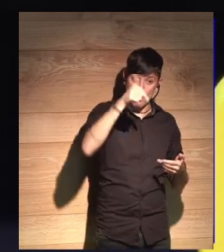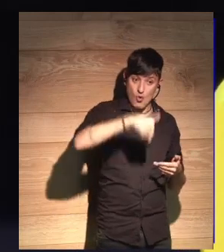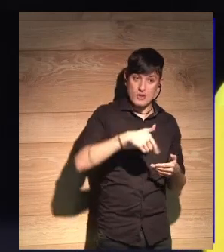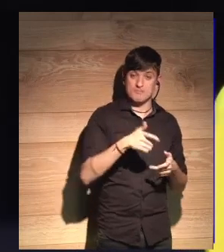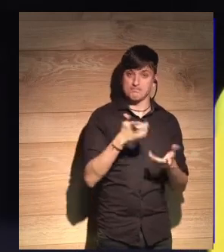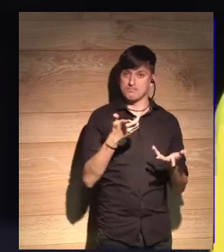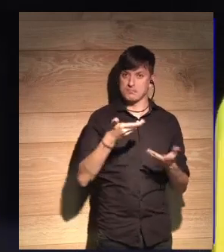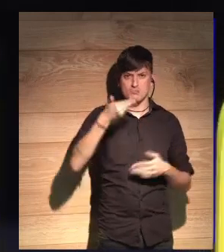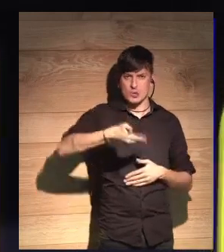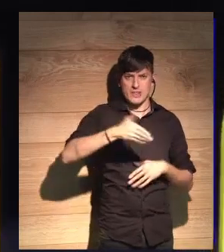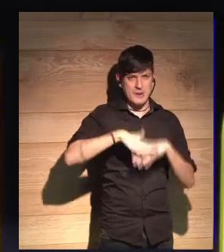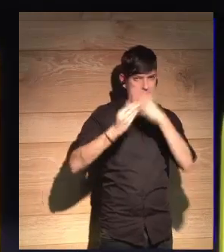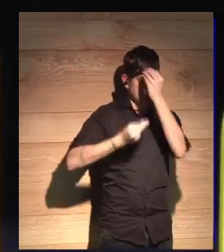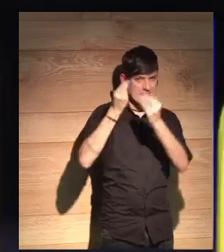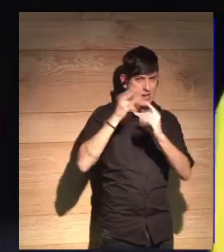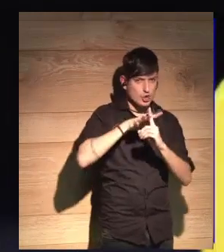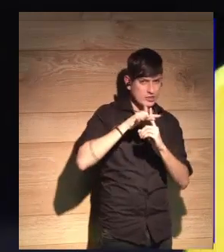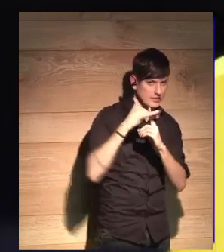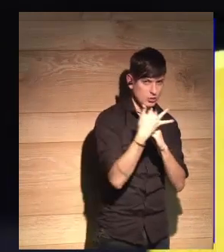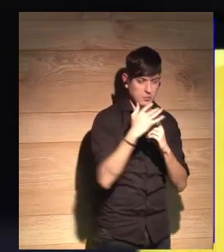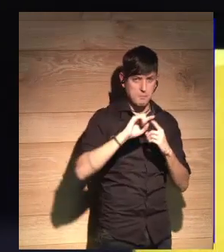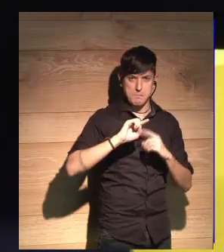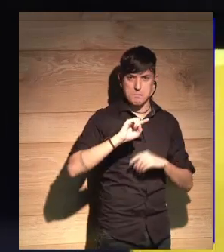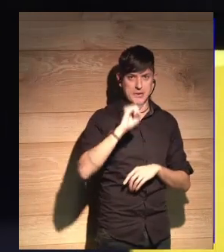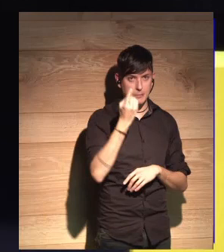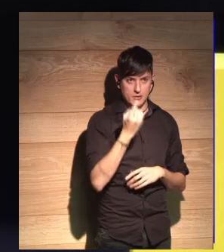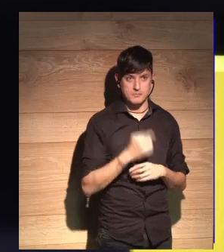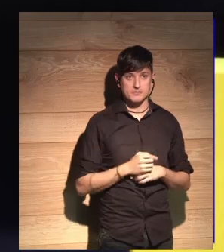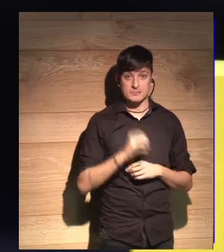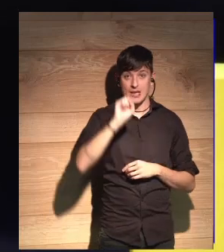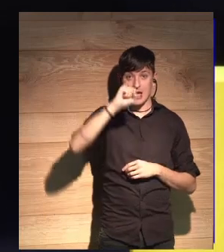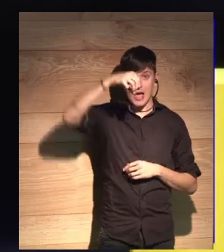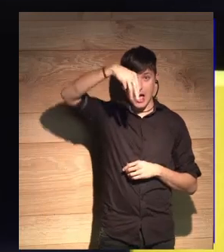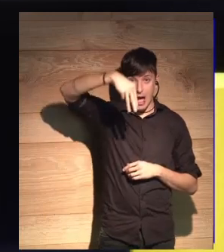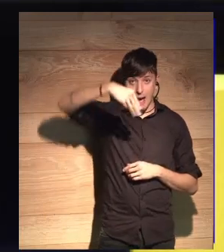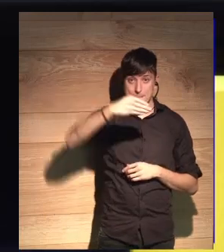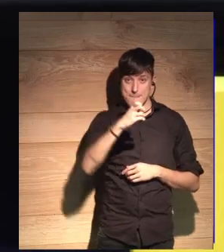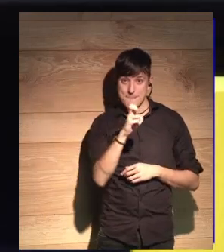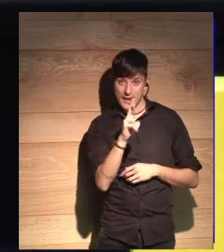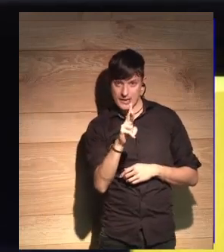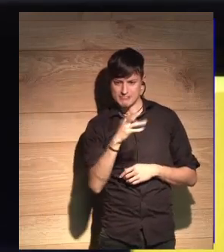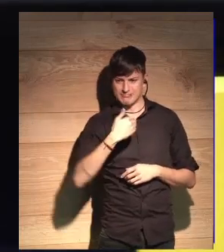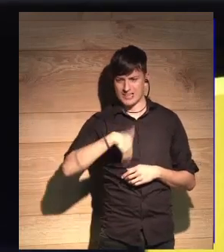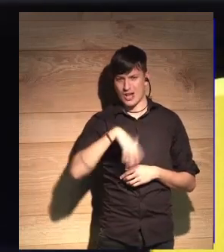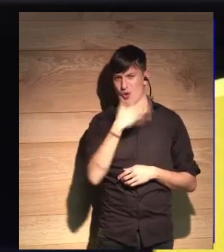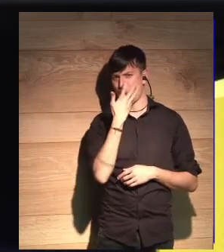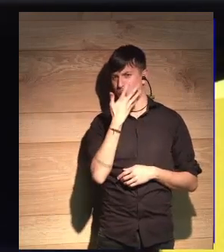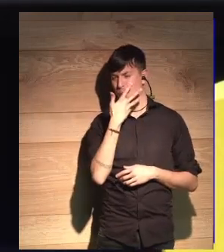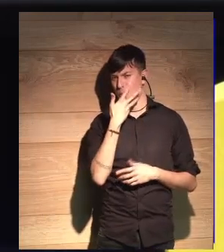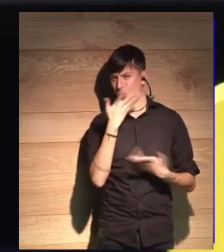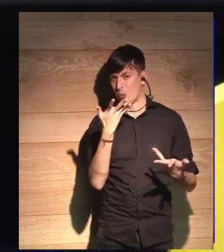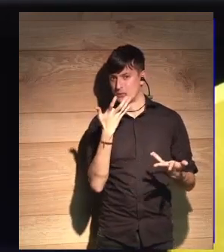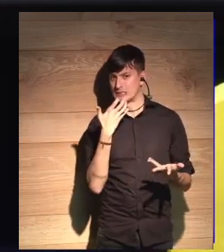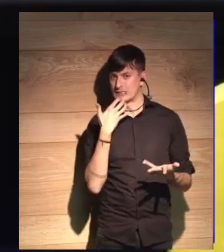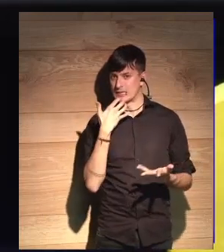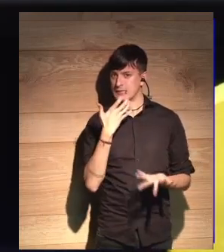I think that it is something that belongs to us and that it is very human. We have two people who are going to talk about the topic. Amber, for those